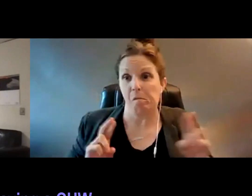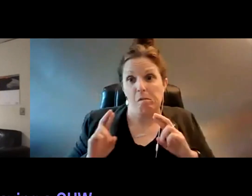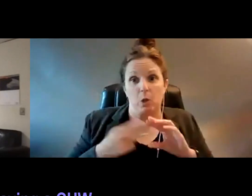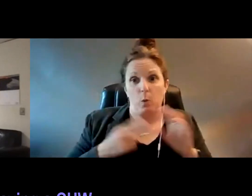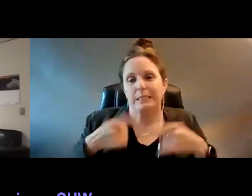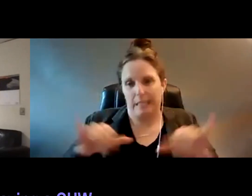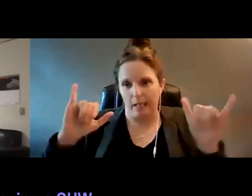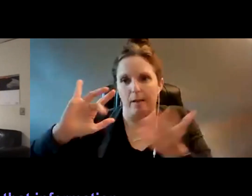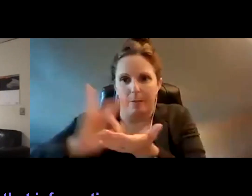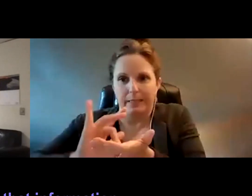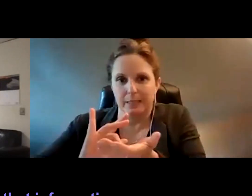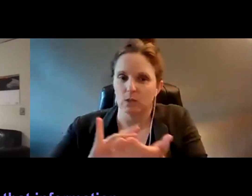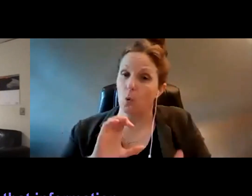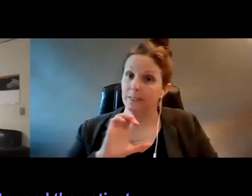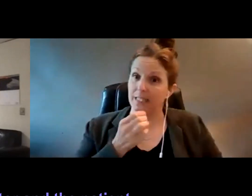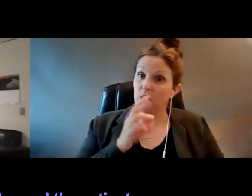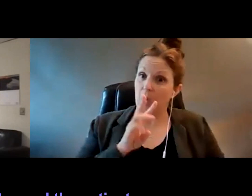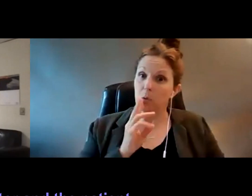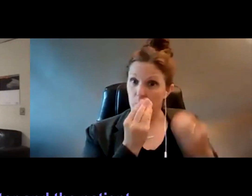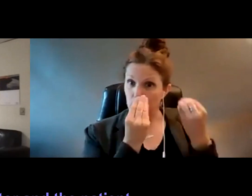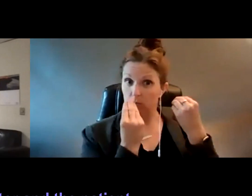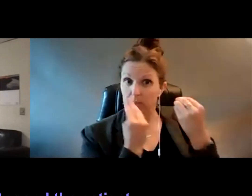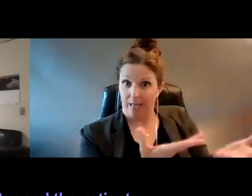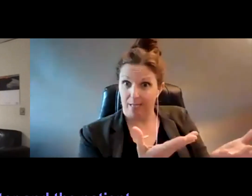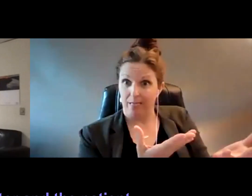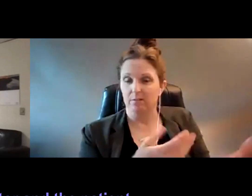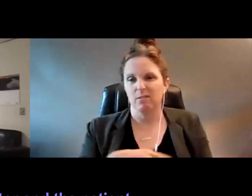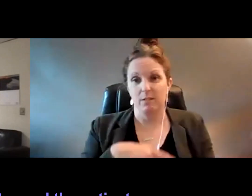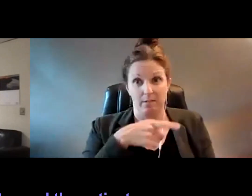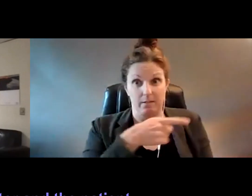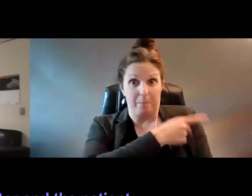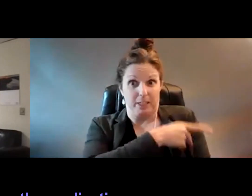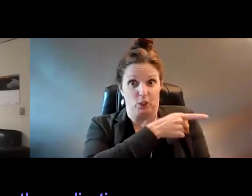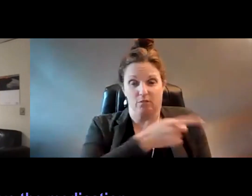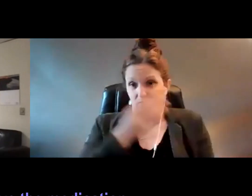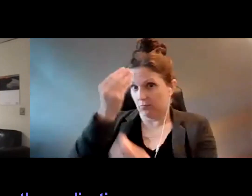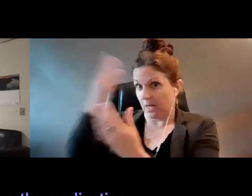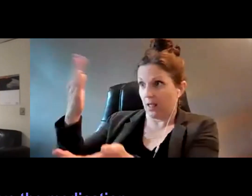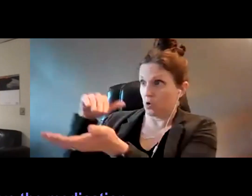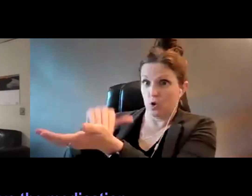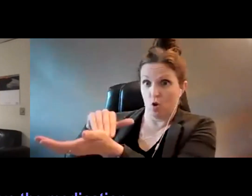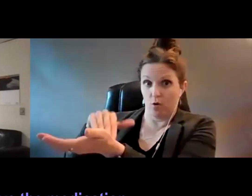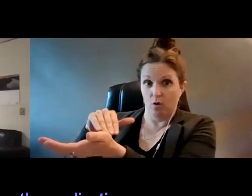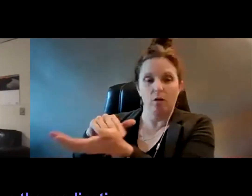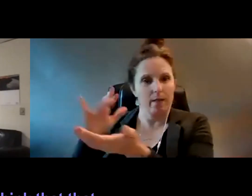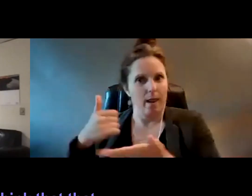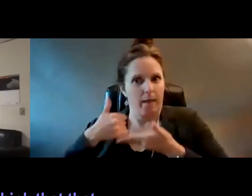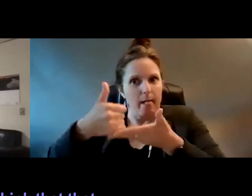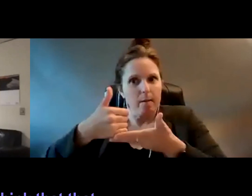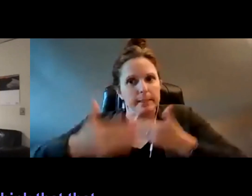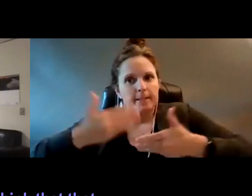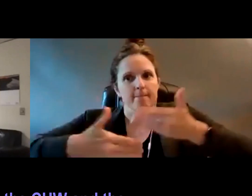that's the new standard of care. And that really is something that I think hasn't gotten out there yet.